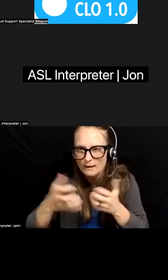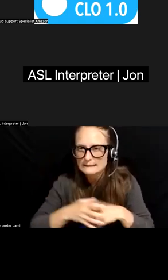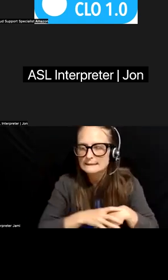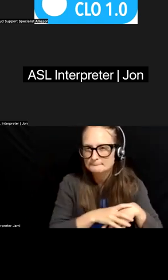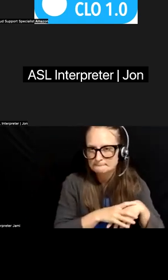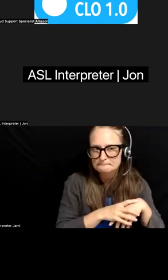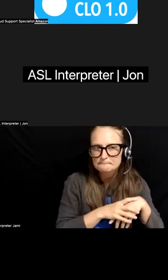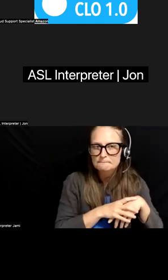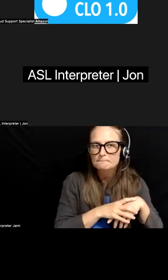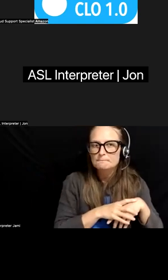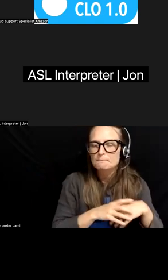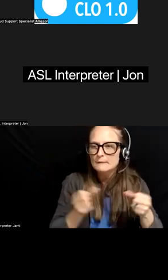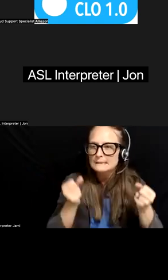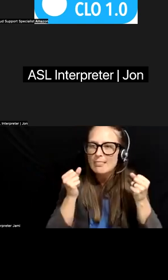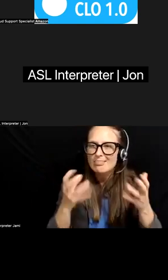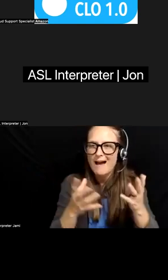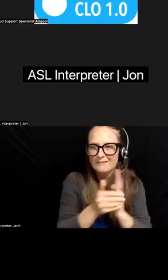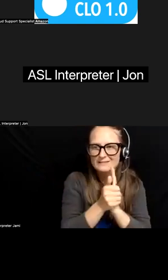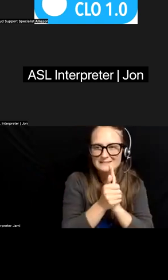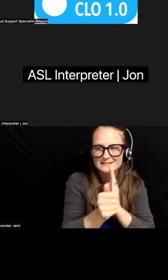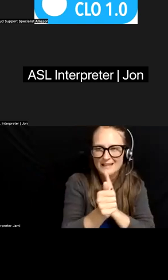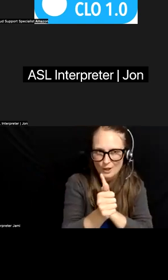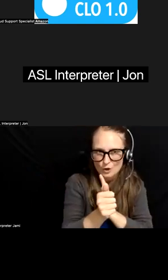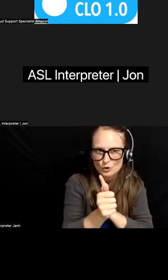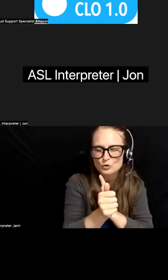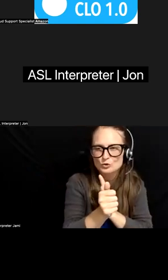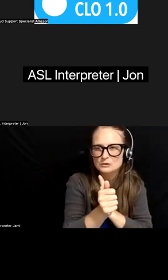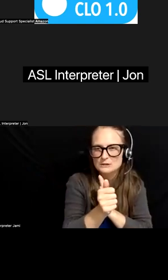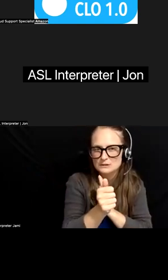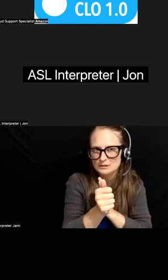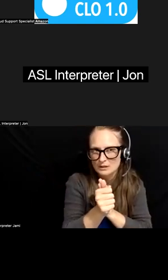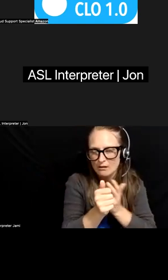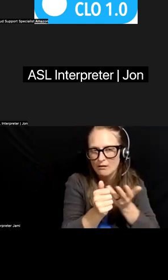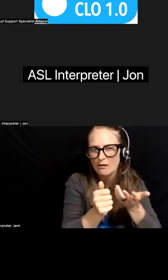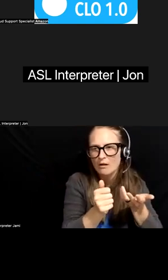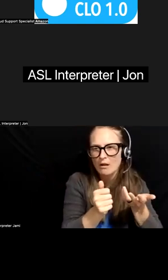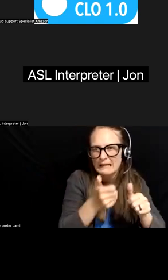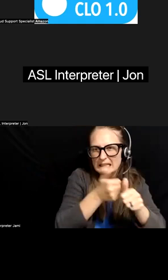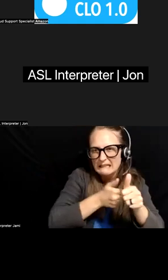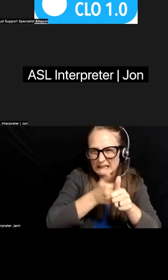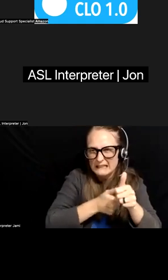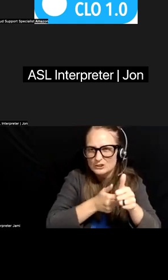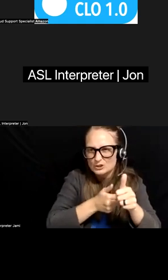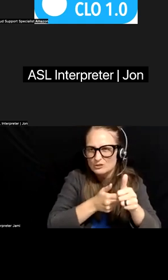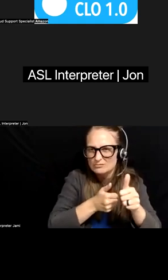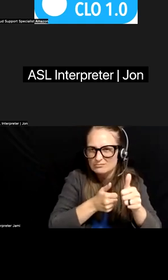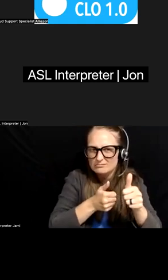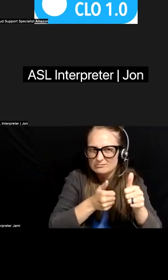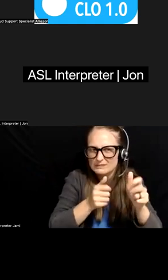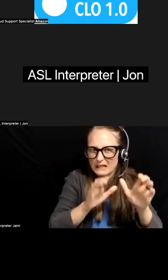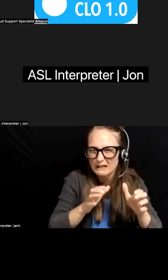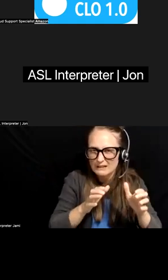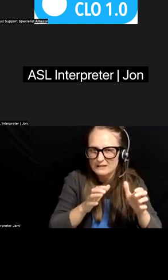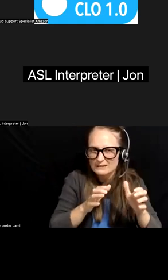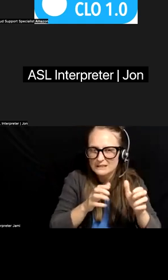And there are lots of skills that come into play, and in each of our section, we'll look at some of those,